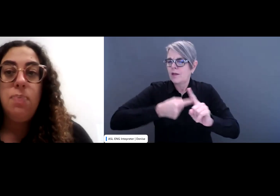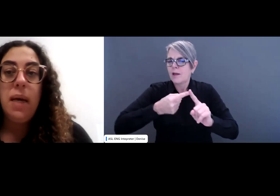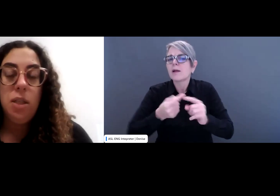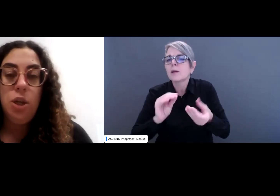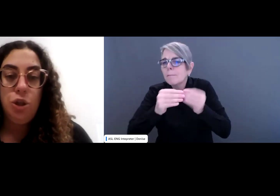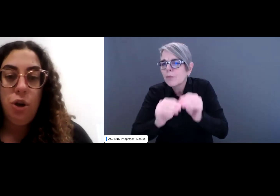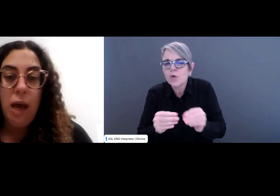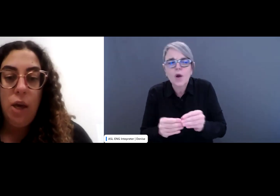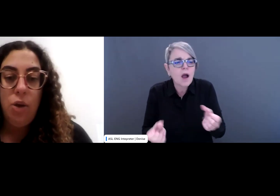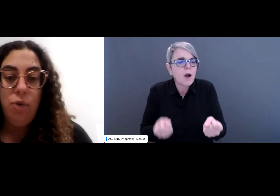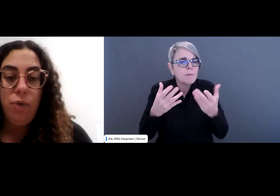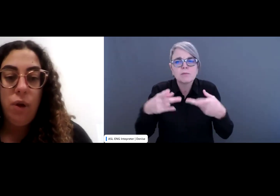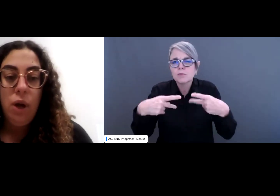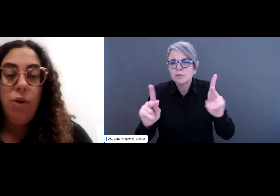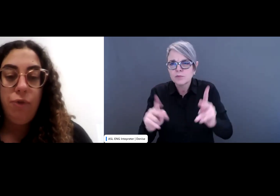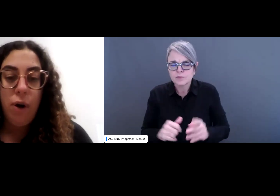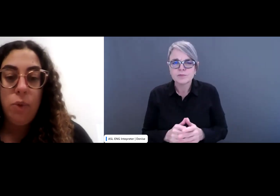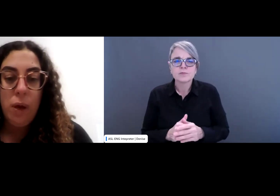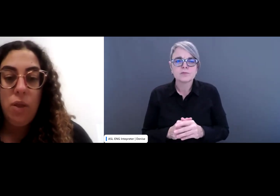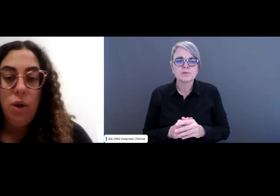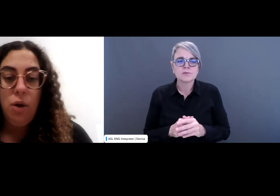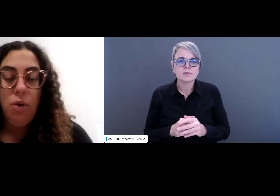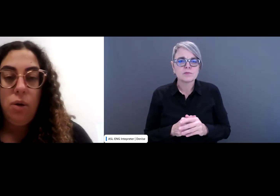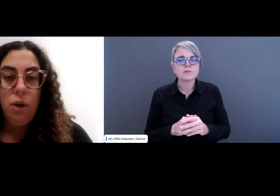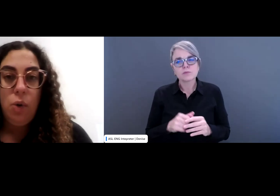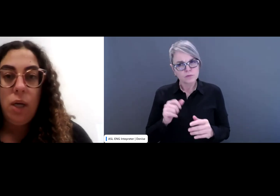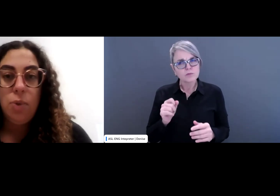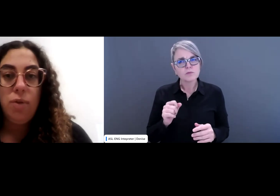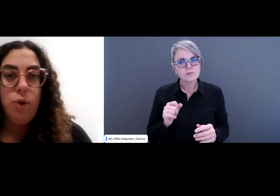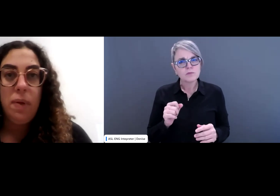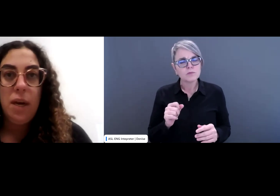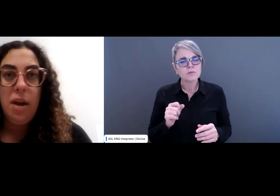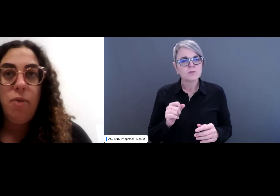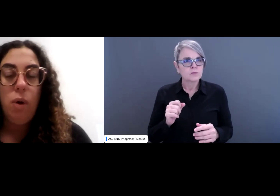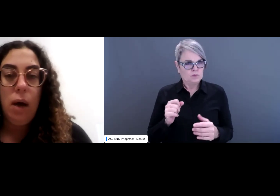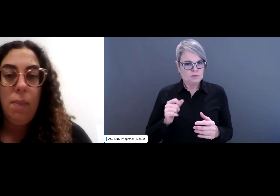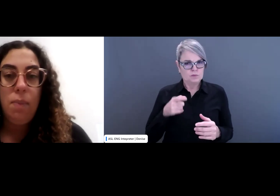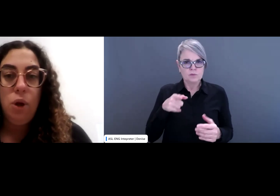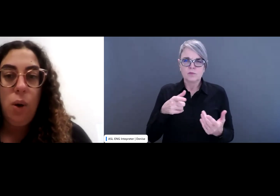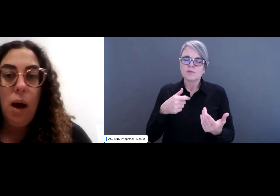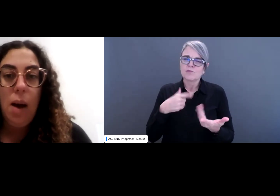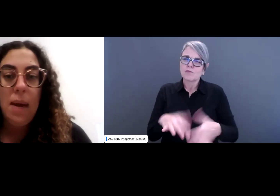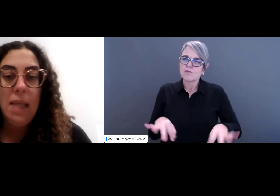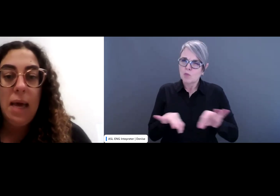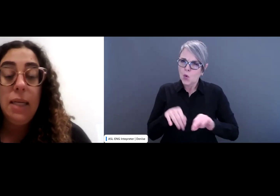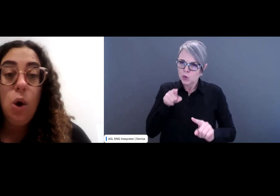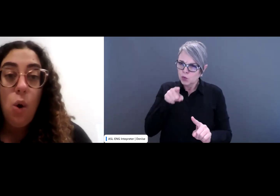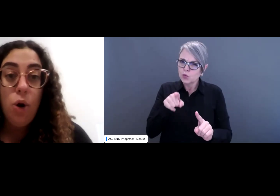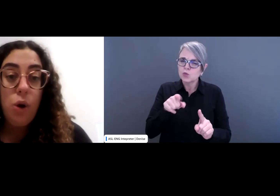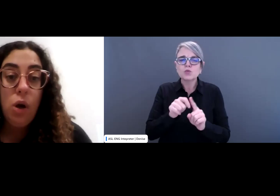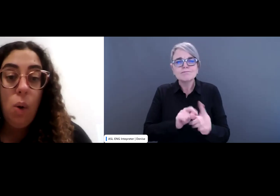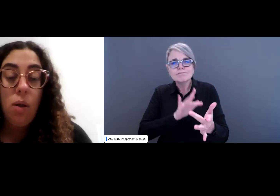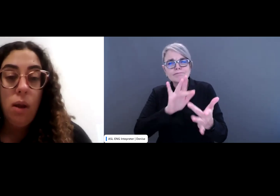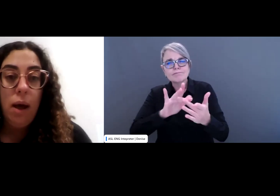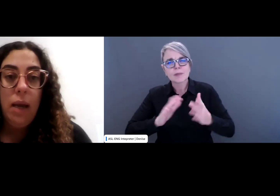but it's best to ensure that you've confirmed with your, customer service representative, how many that is, or